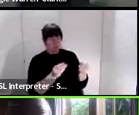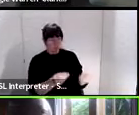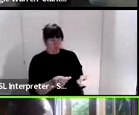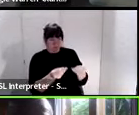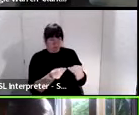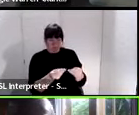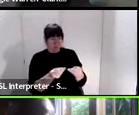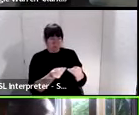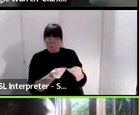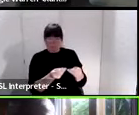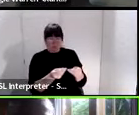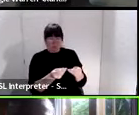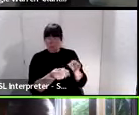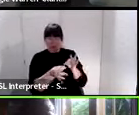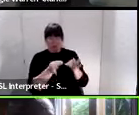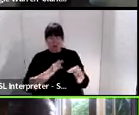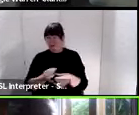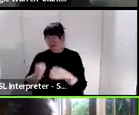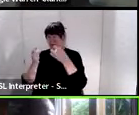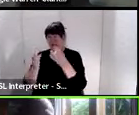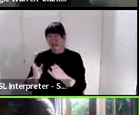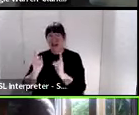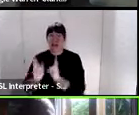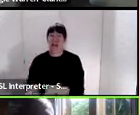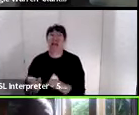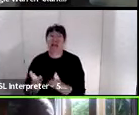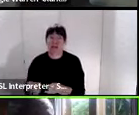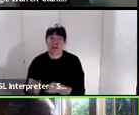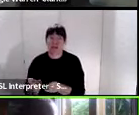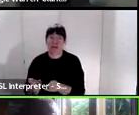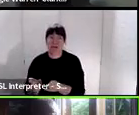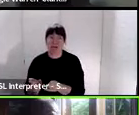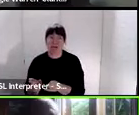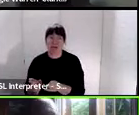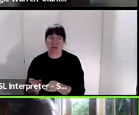to the drawing board and reframe it so that